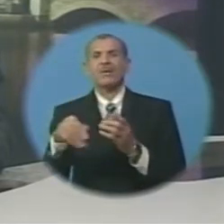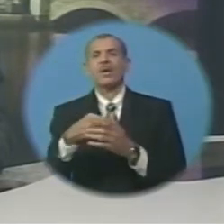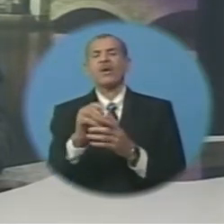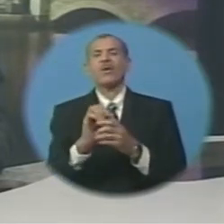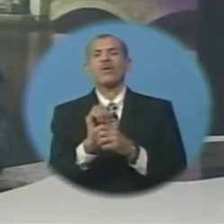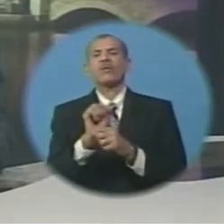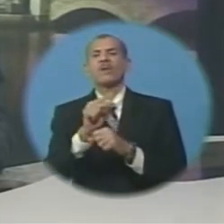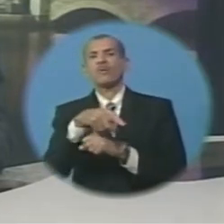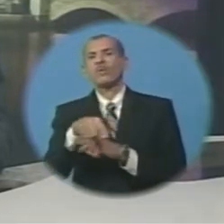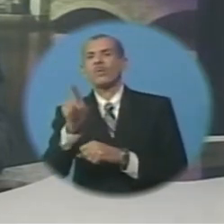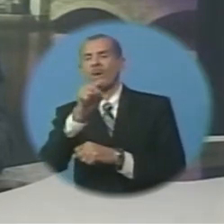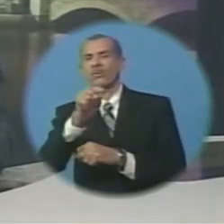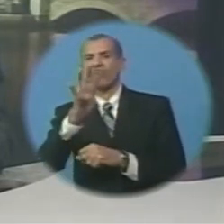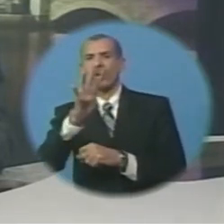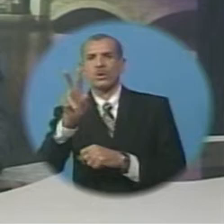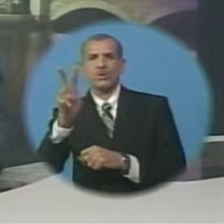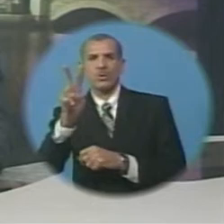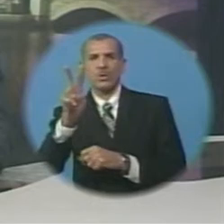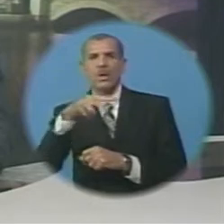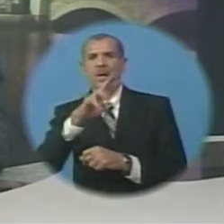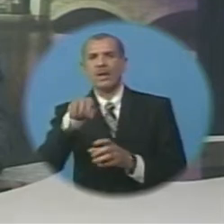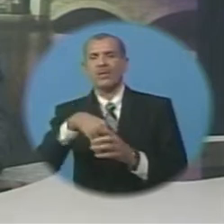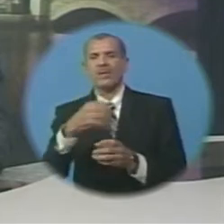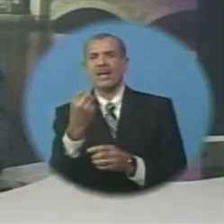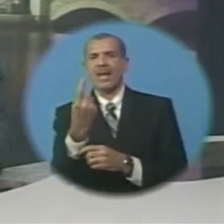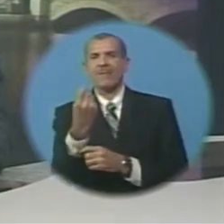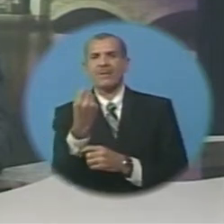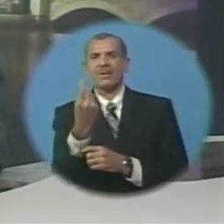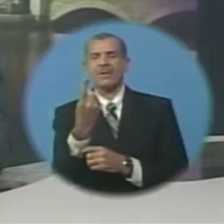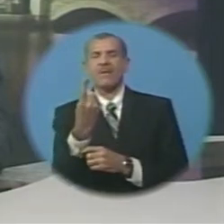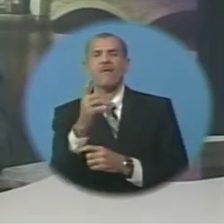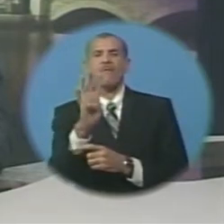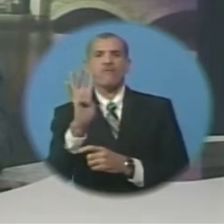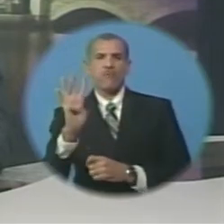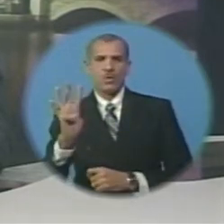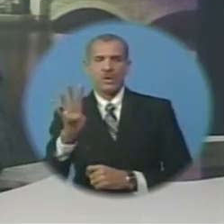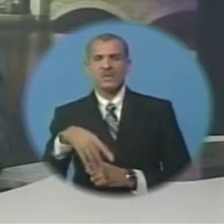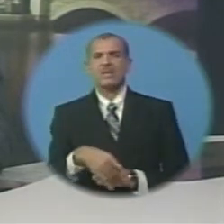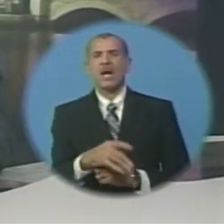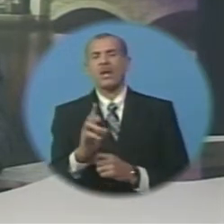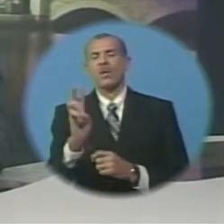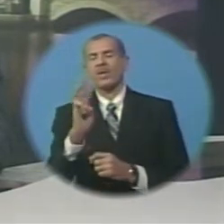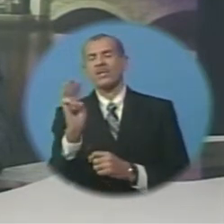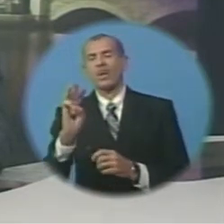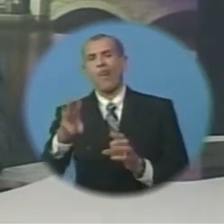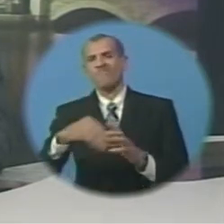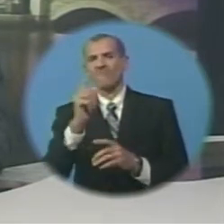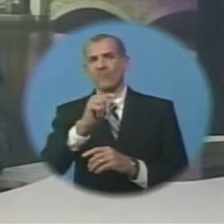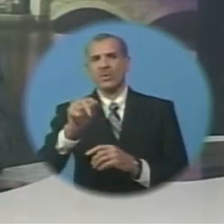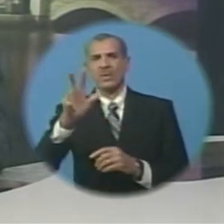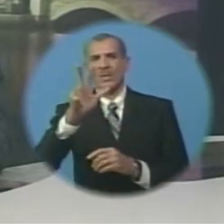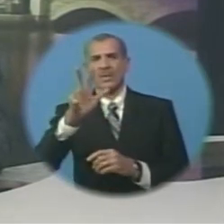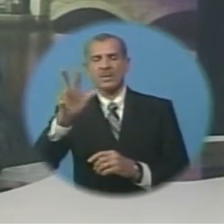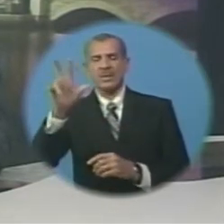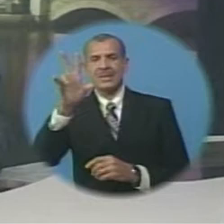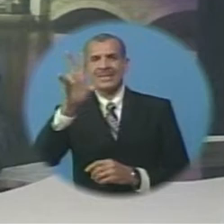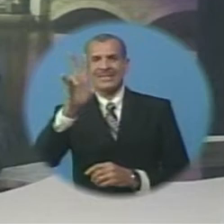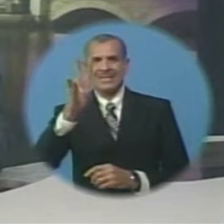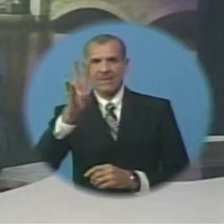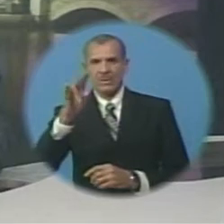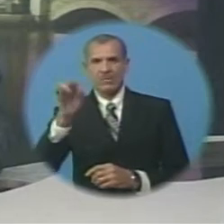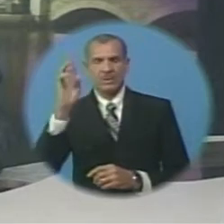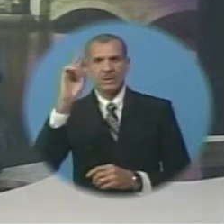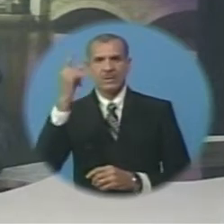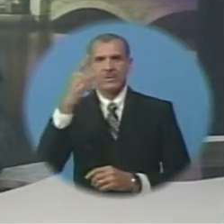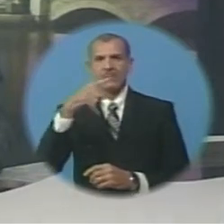unbeaten 142, inclusive of 11 fours, as the Windies were bowled out for 337. Wahab Riaz claimed 5